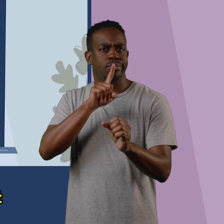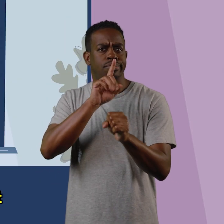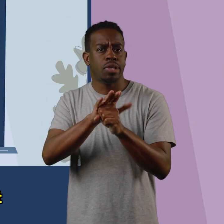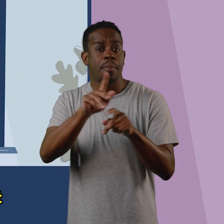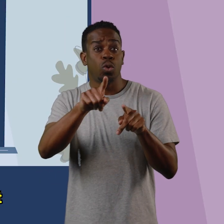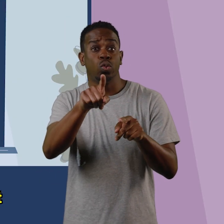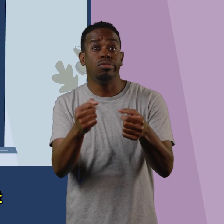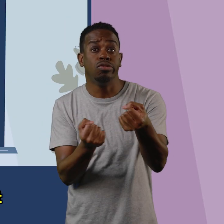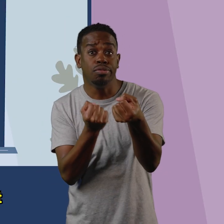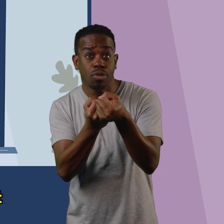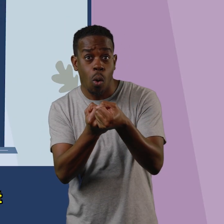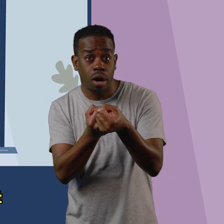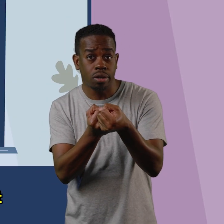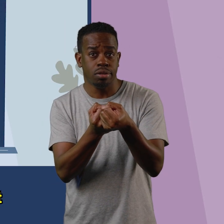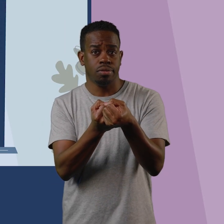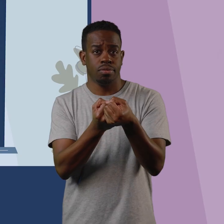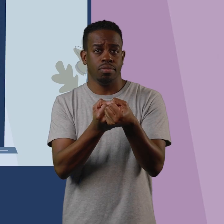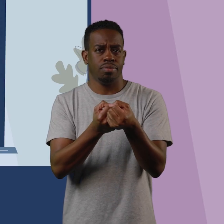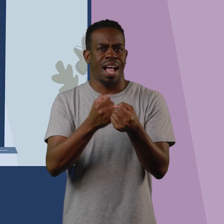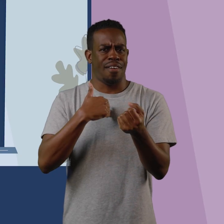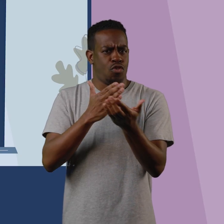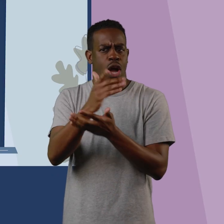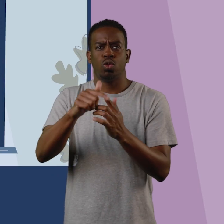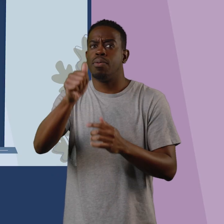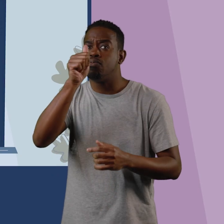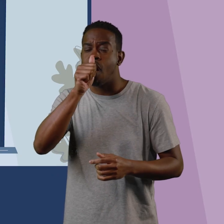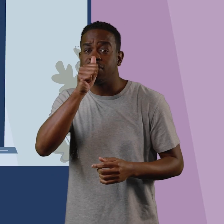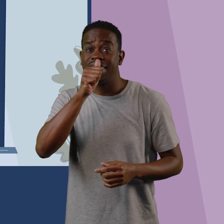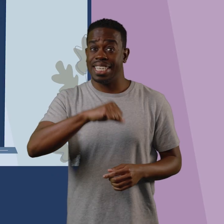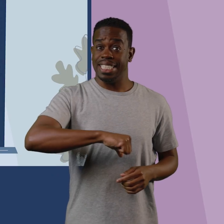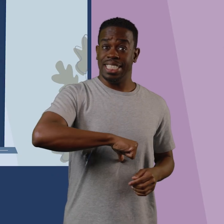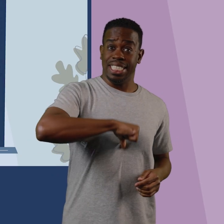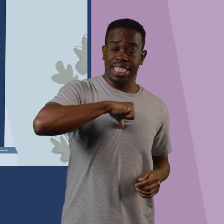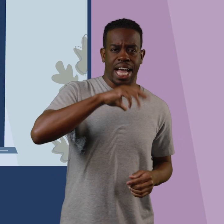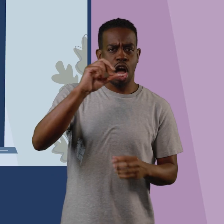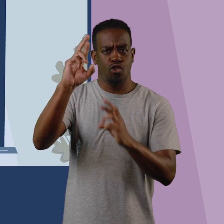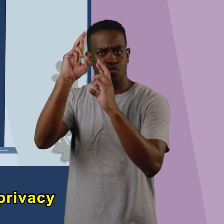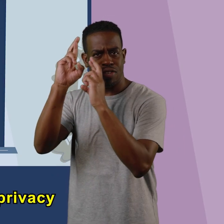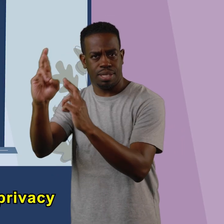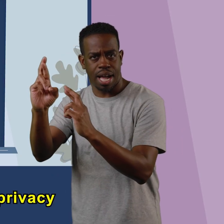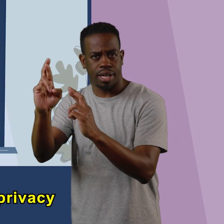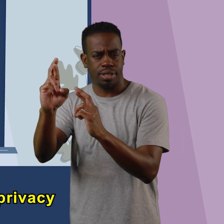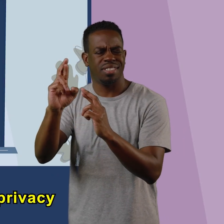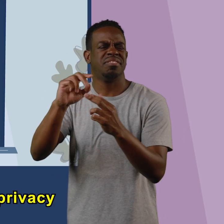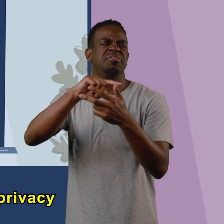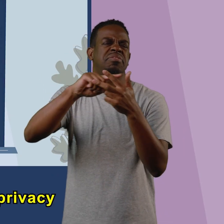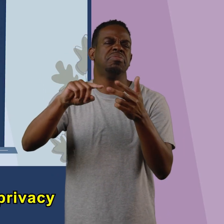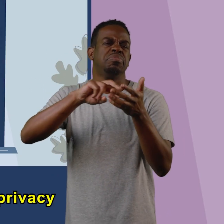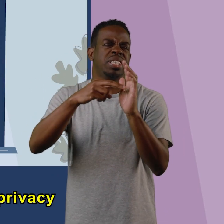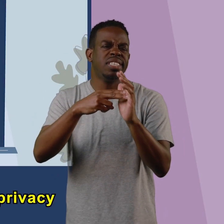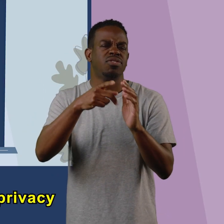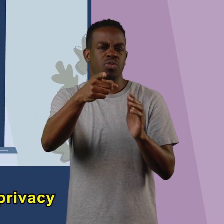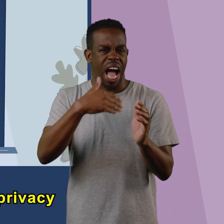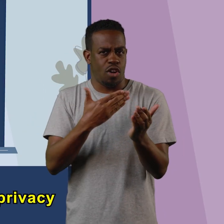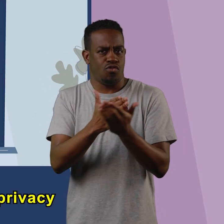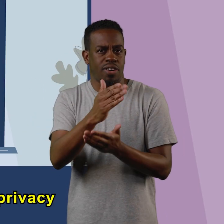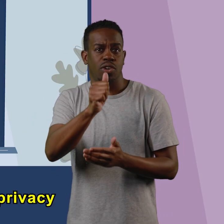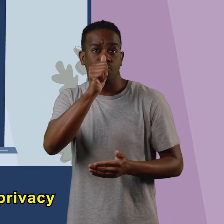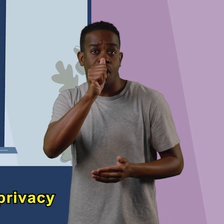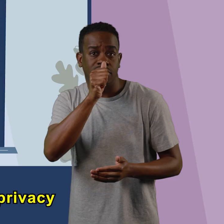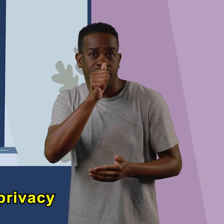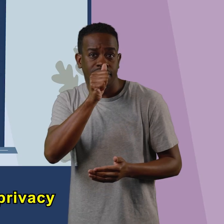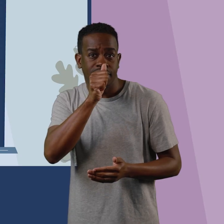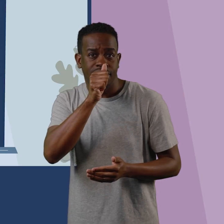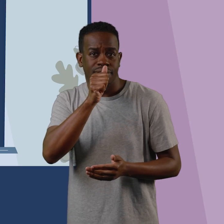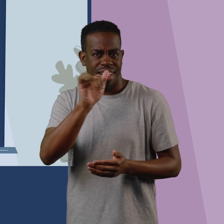requirement ensures that the people you support have the right to privacy, dignity, and respect. In other words, they must have the same right